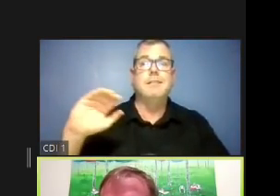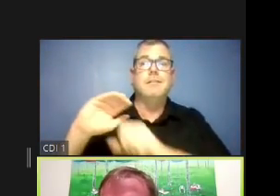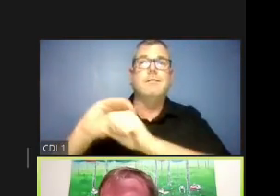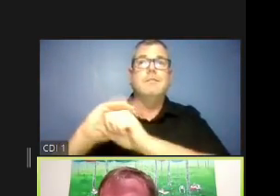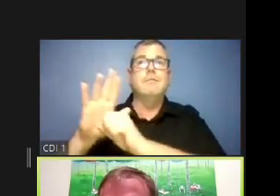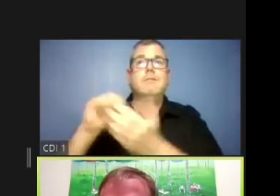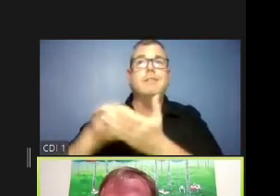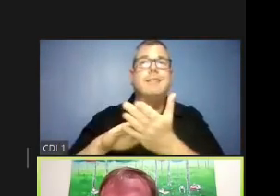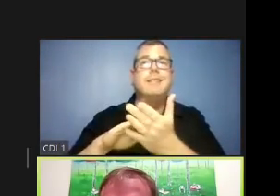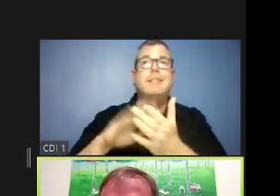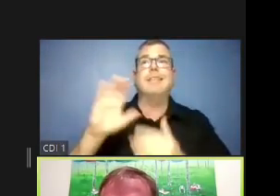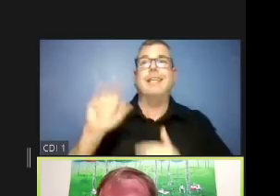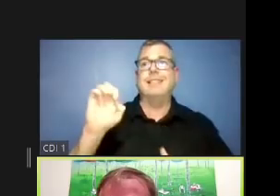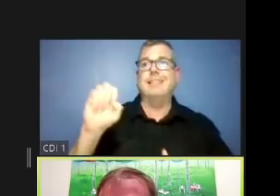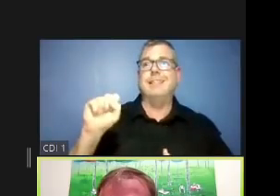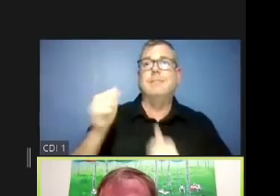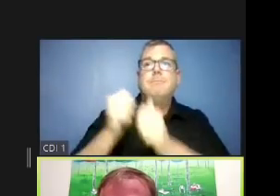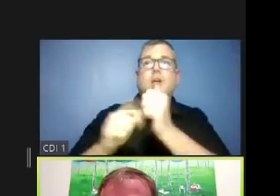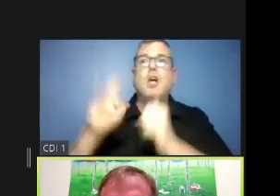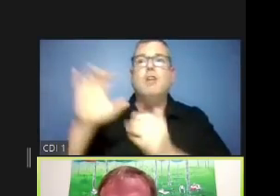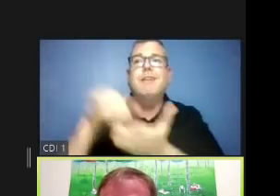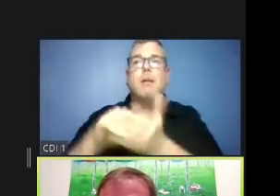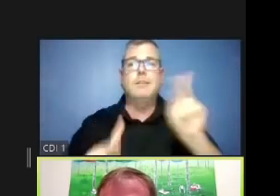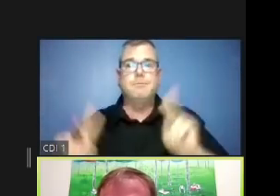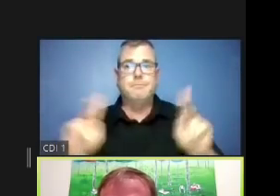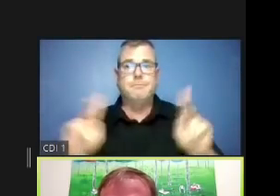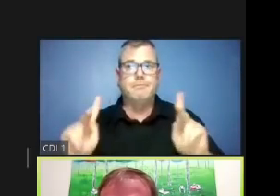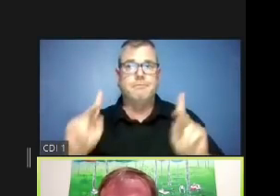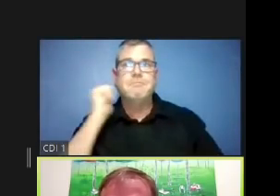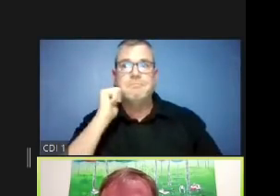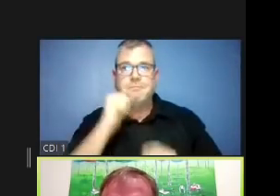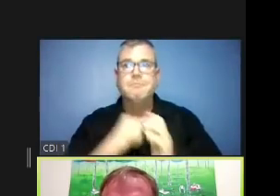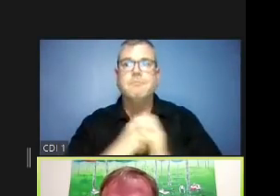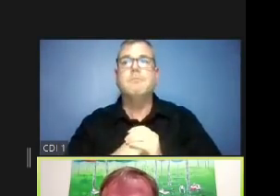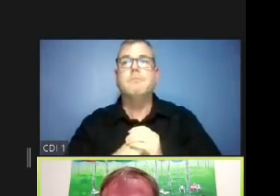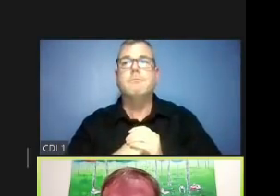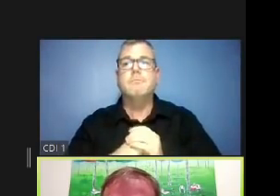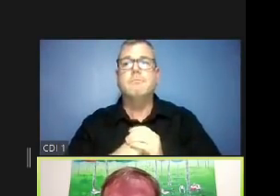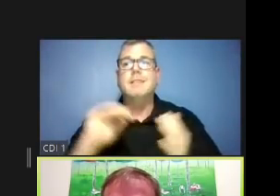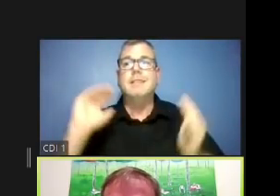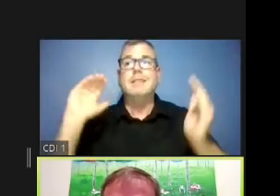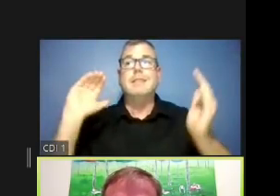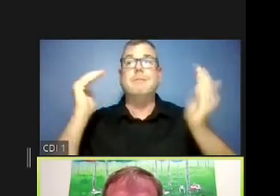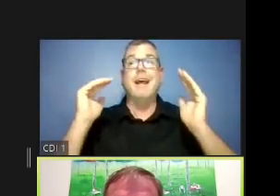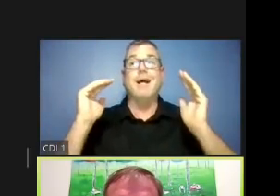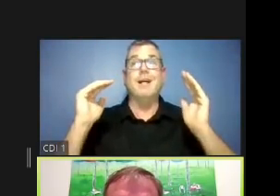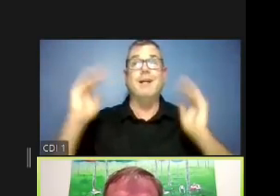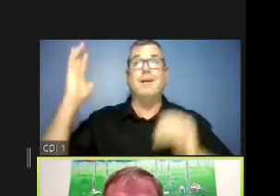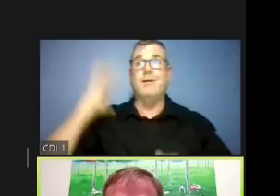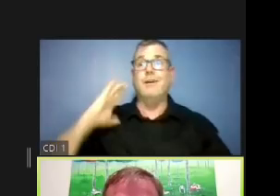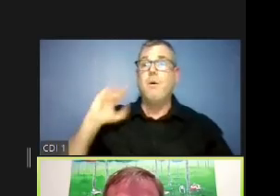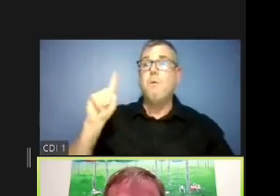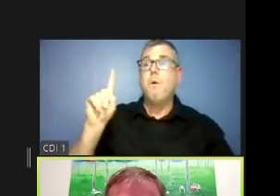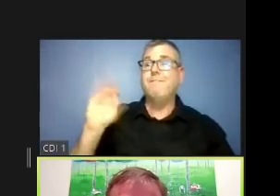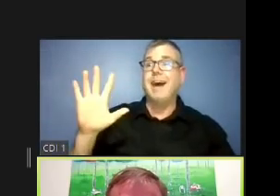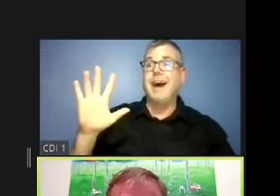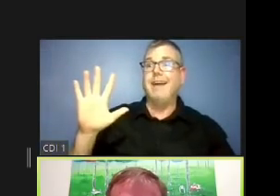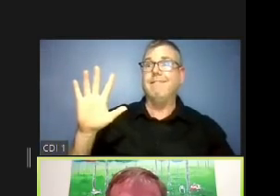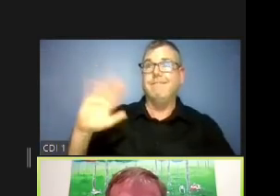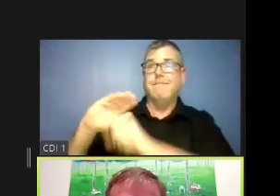at the state. So we're less than half of the state numbers, despite the fact that we are still in deep purple and the virus is very active in our